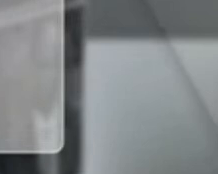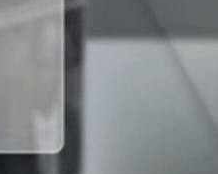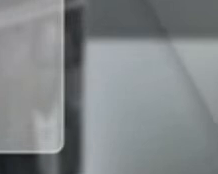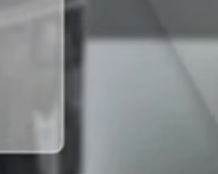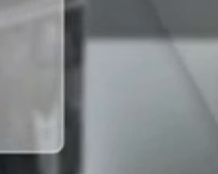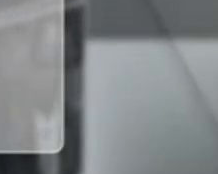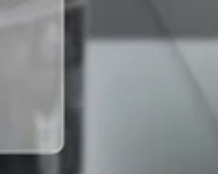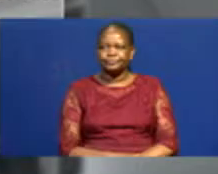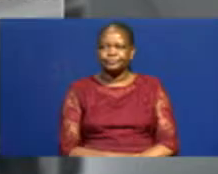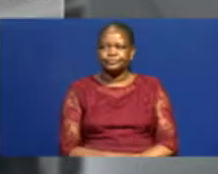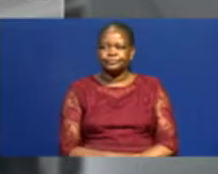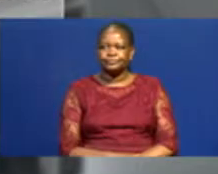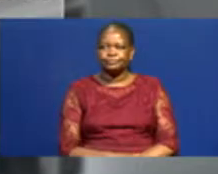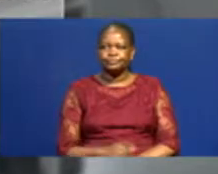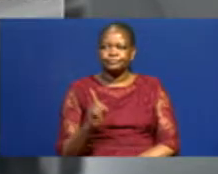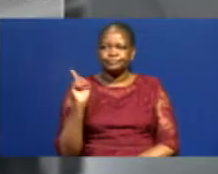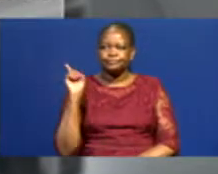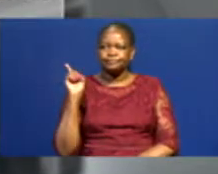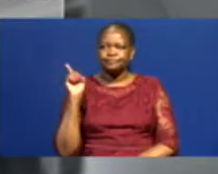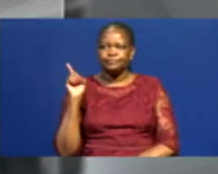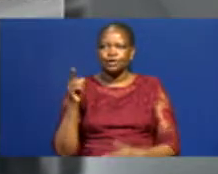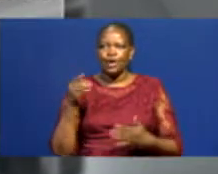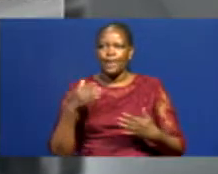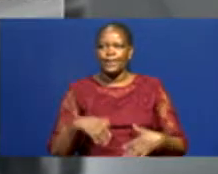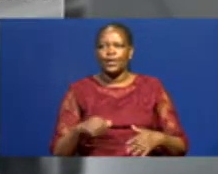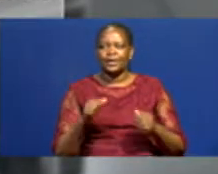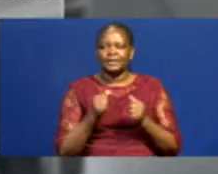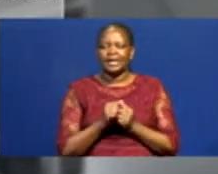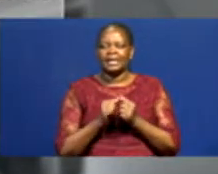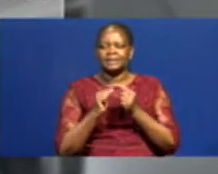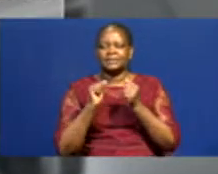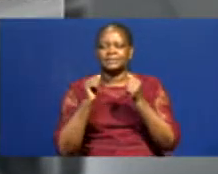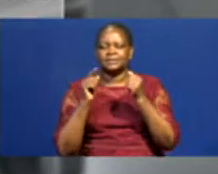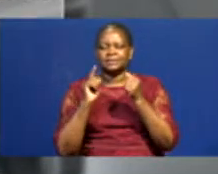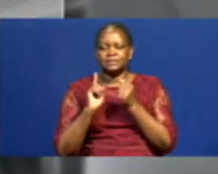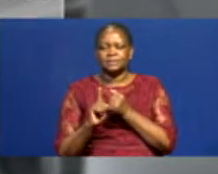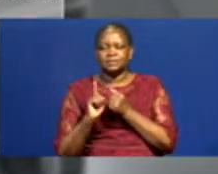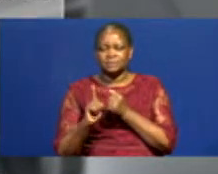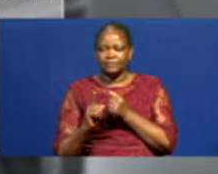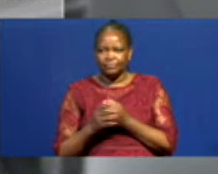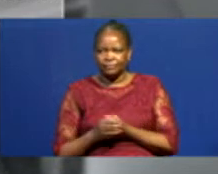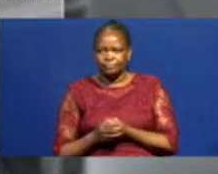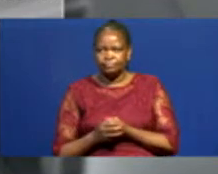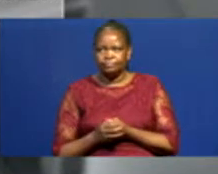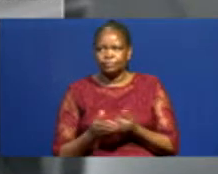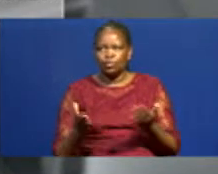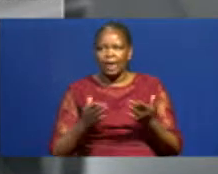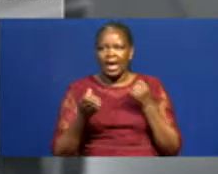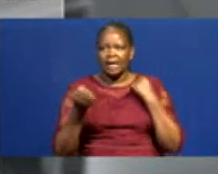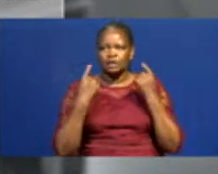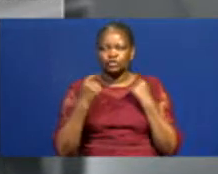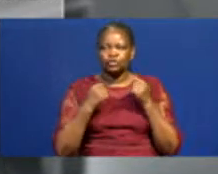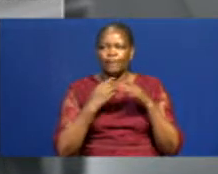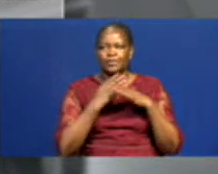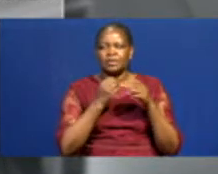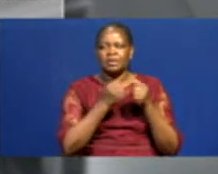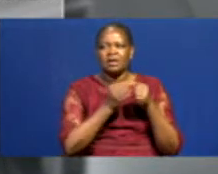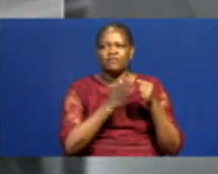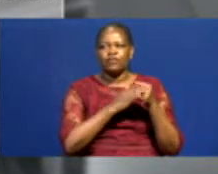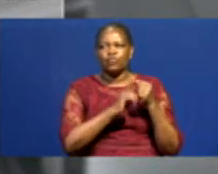Joseph Zuzat Murumbi was born in 1911 at Londiani, Kericho. Between 1941